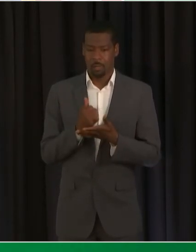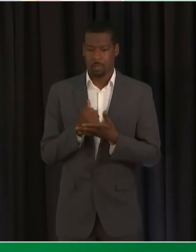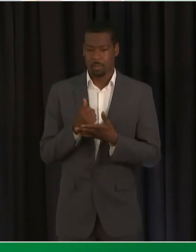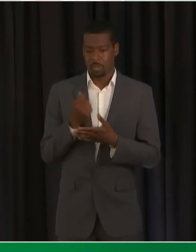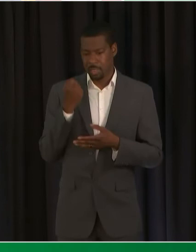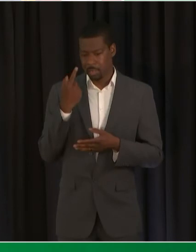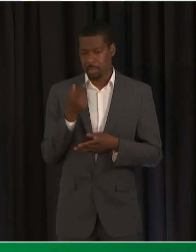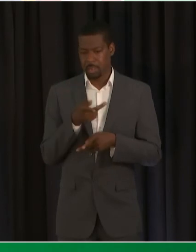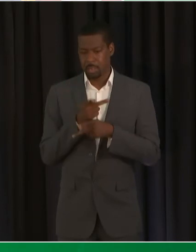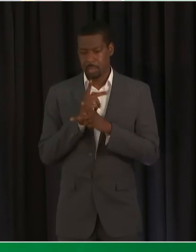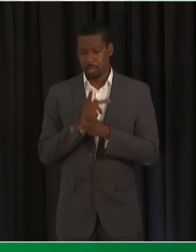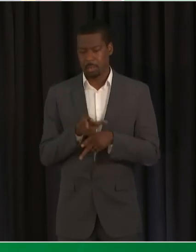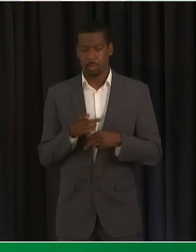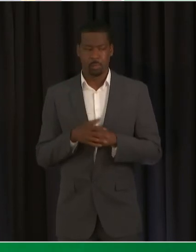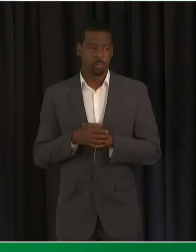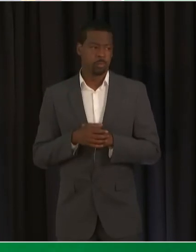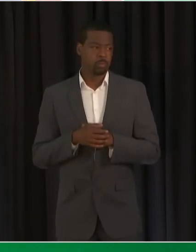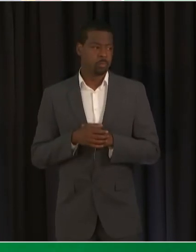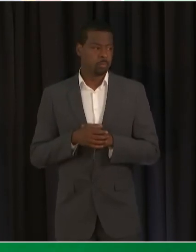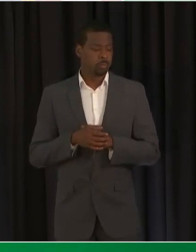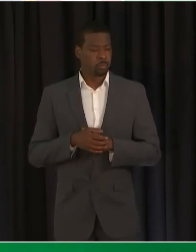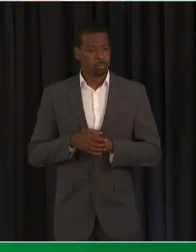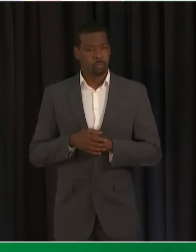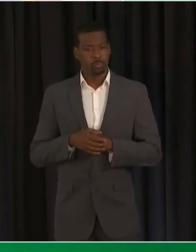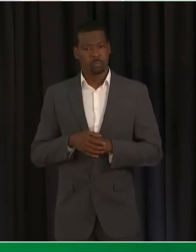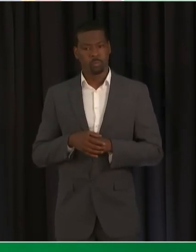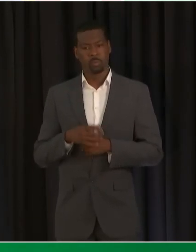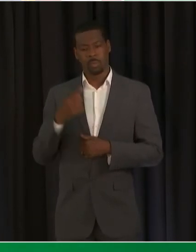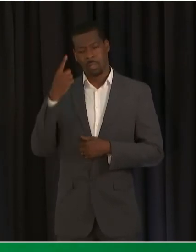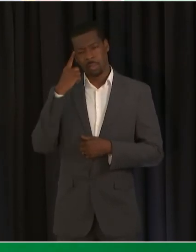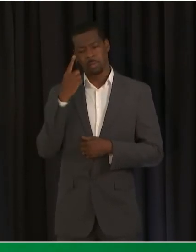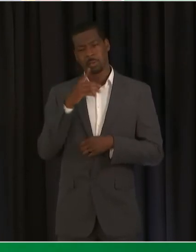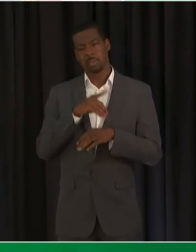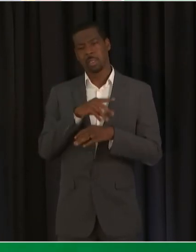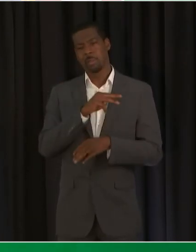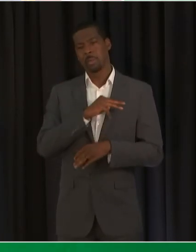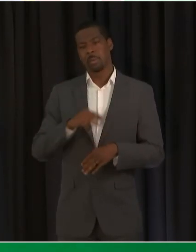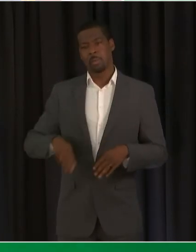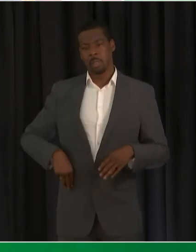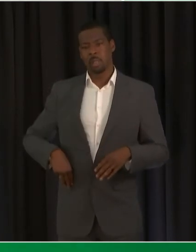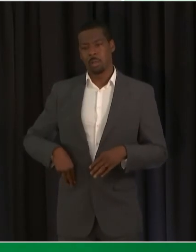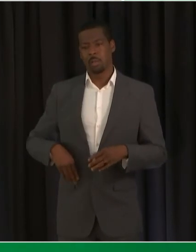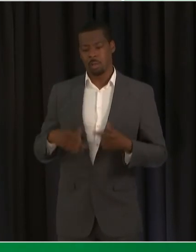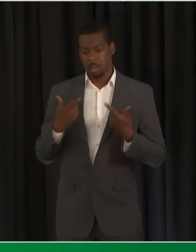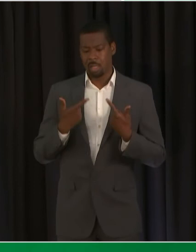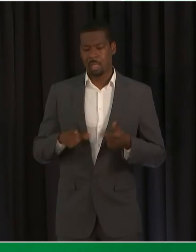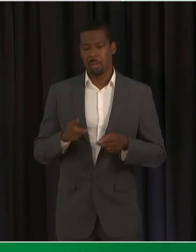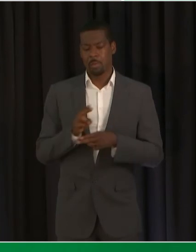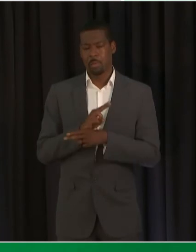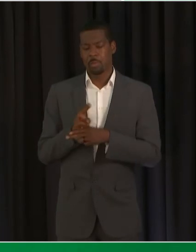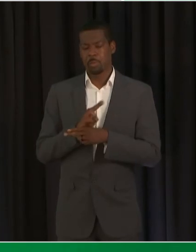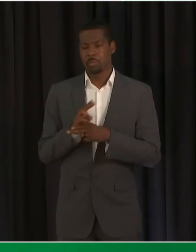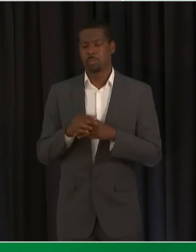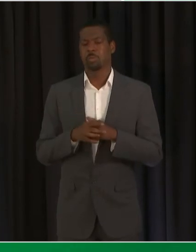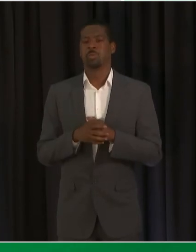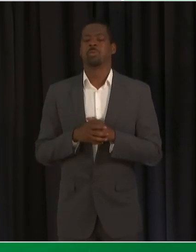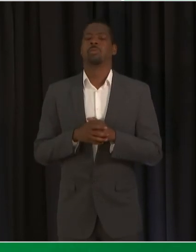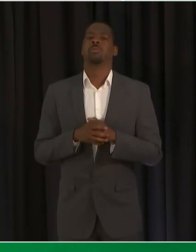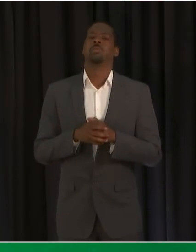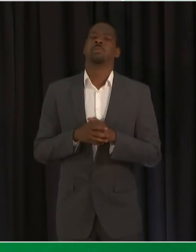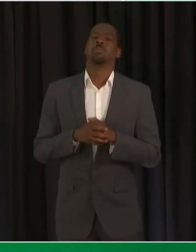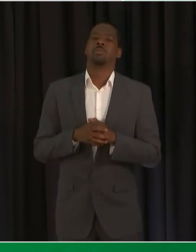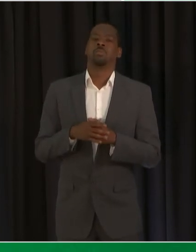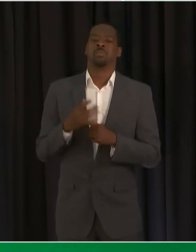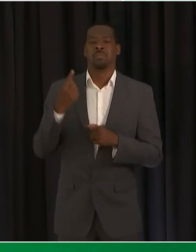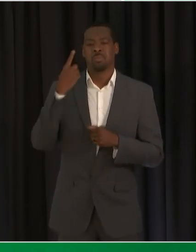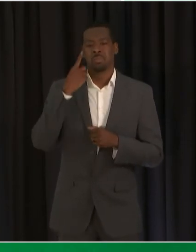really important. Christy? Well, yeah, and I think it was, Deputy Mayor, one of those allowable uses because